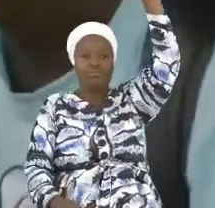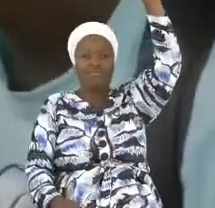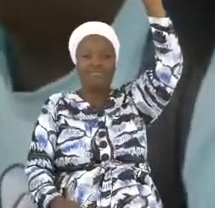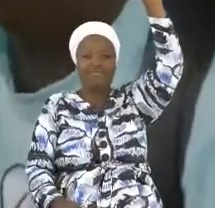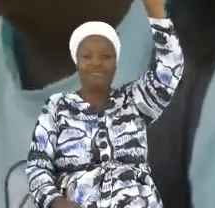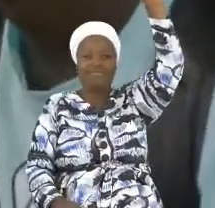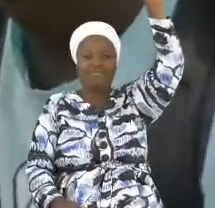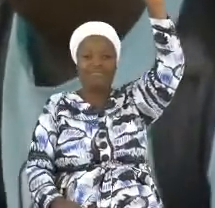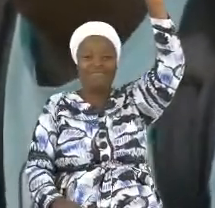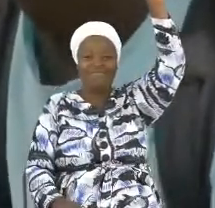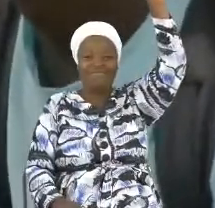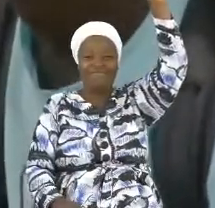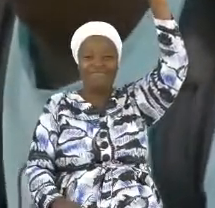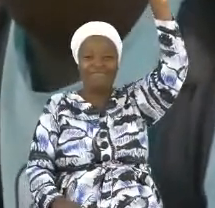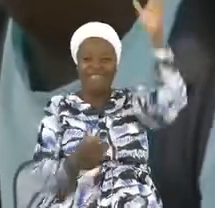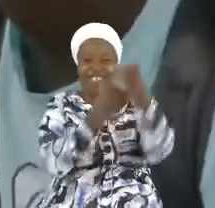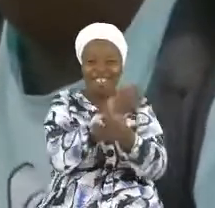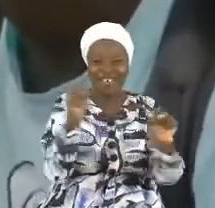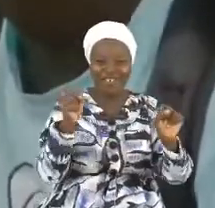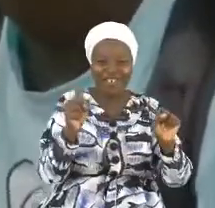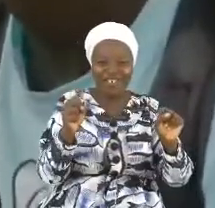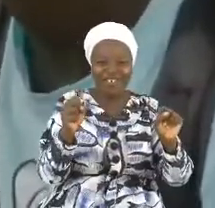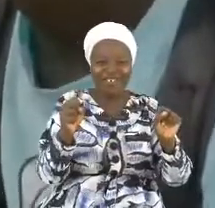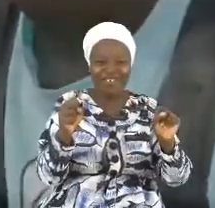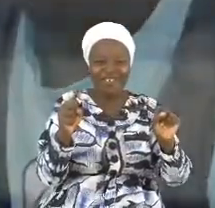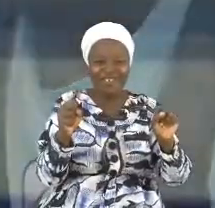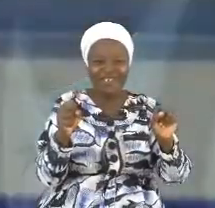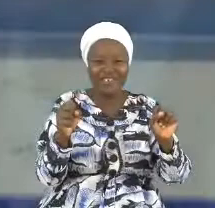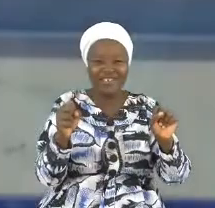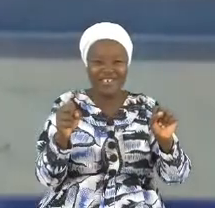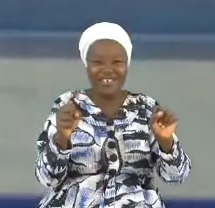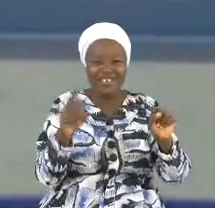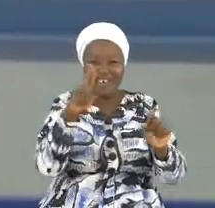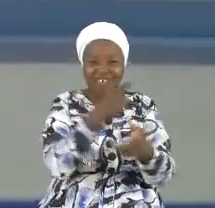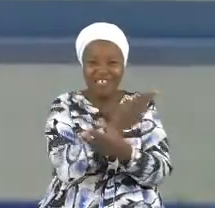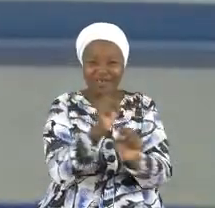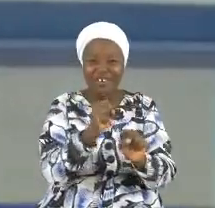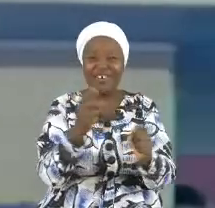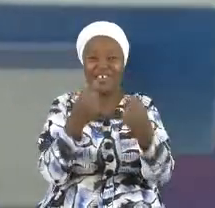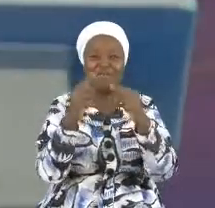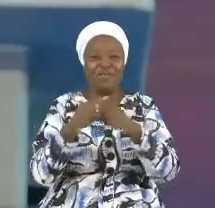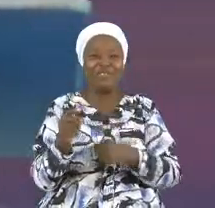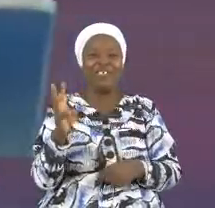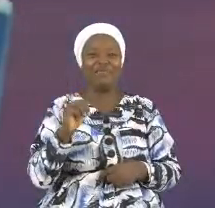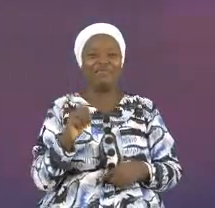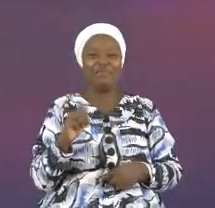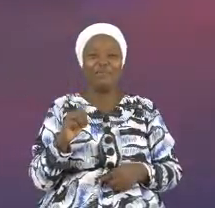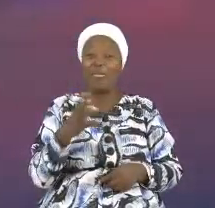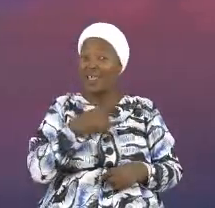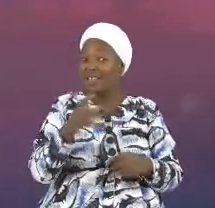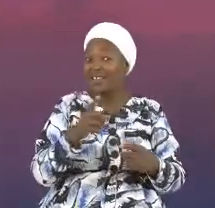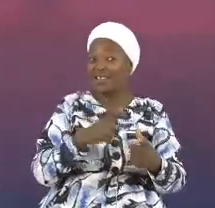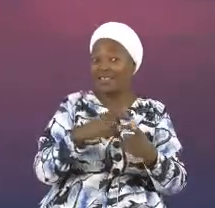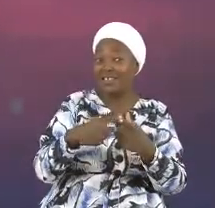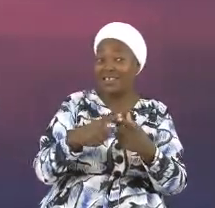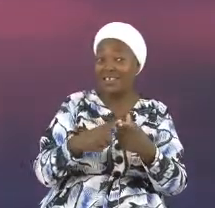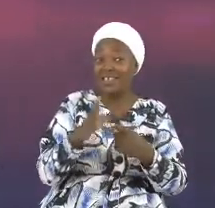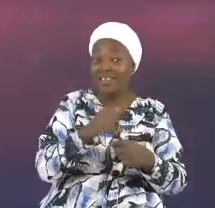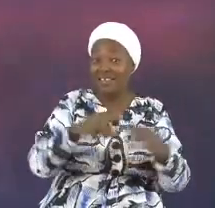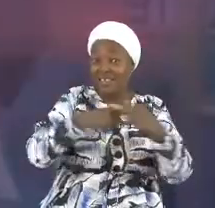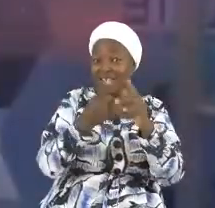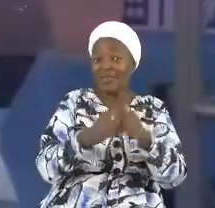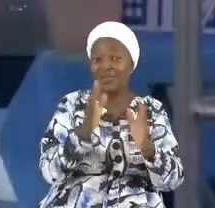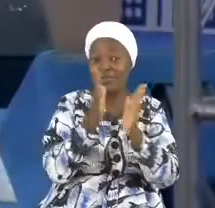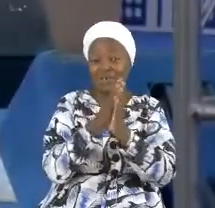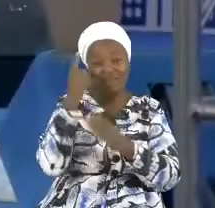Salvation, redemption came to them. And then we began to pray for the sick.